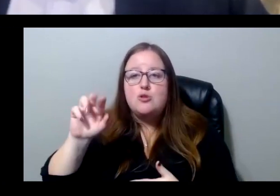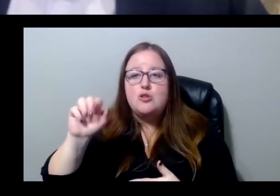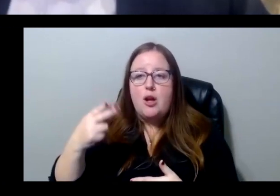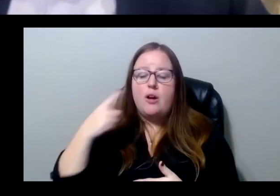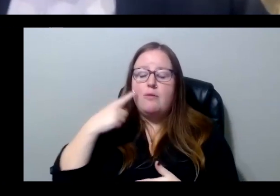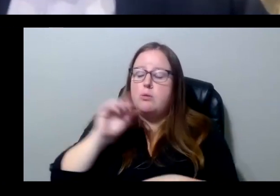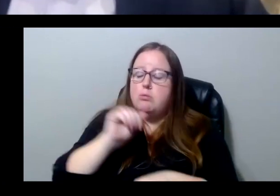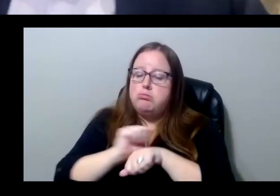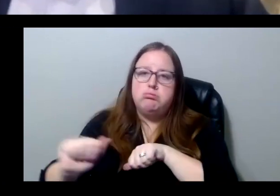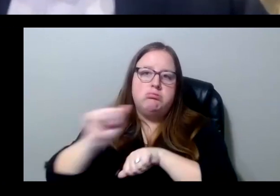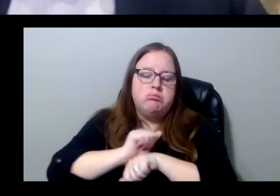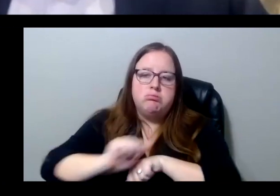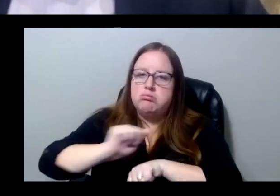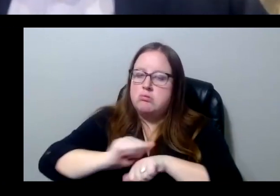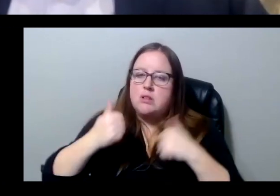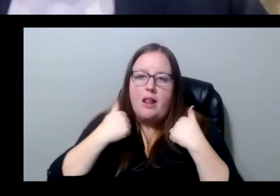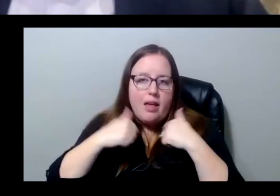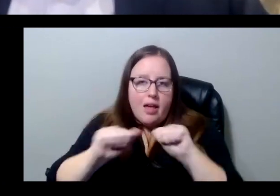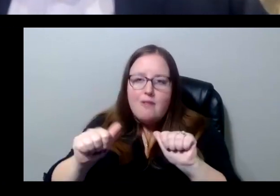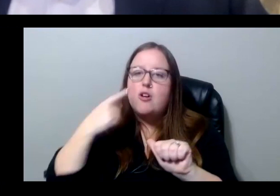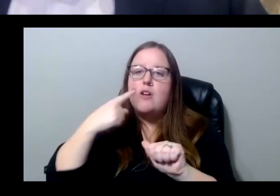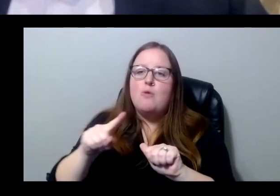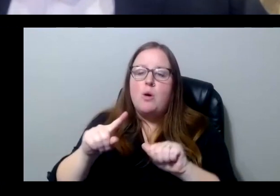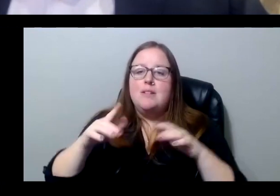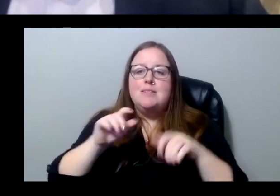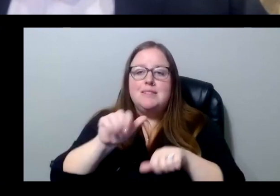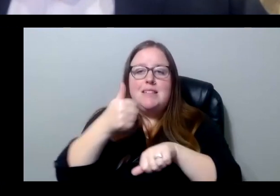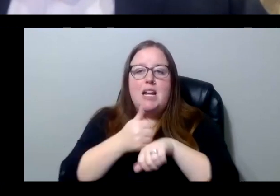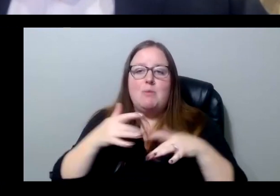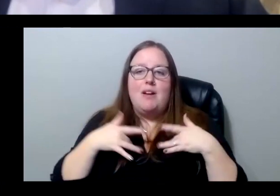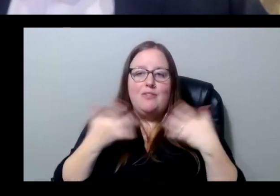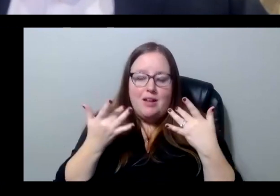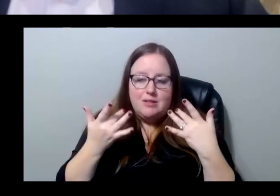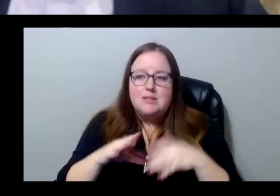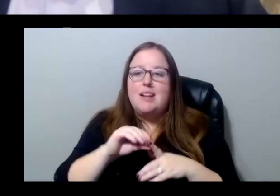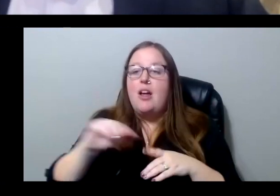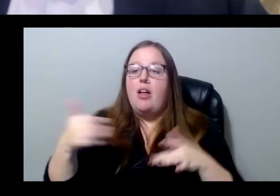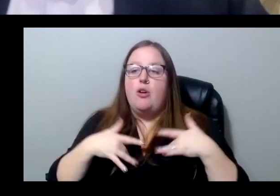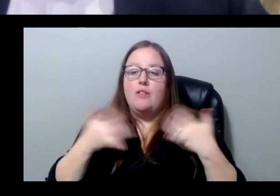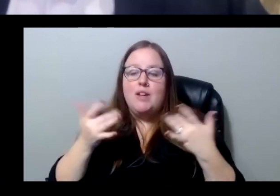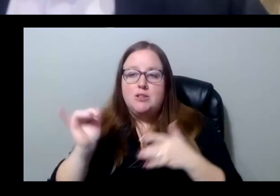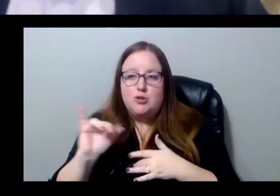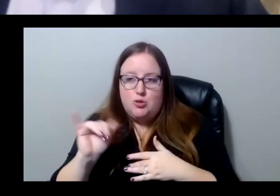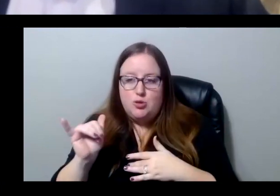characters in the novel, and you were drawing on real life experiences and real life